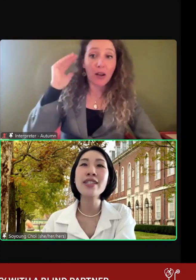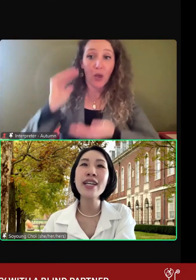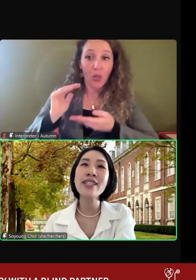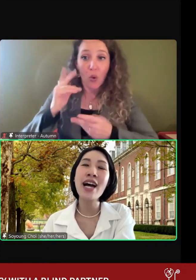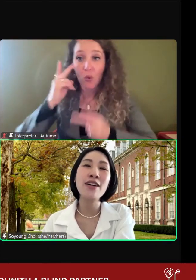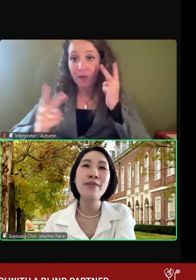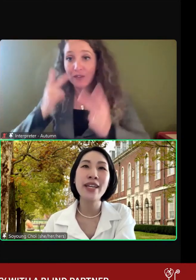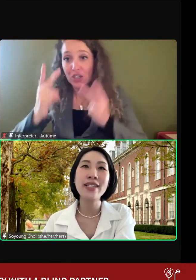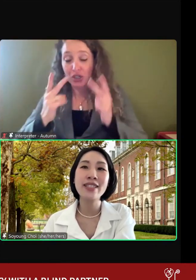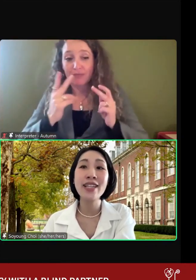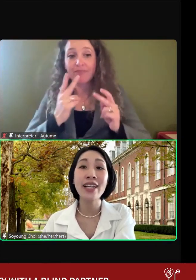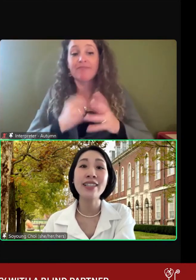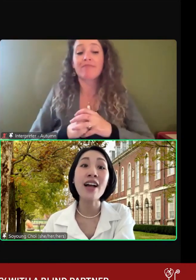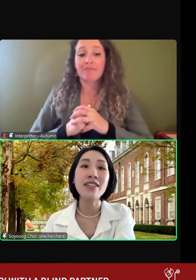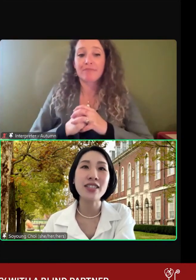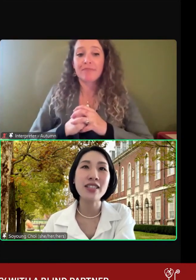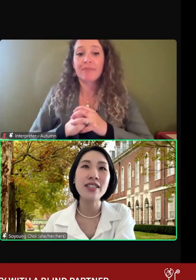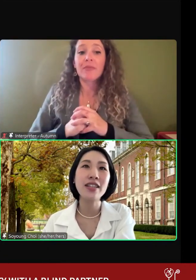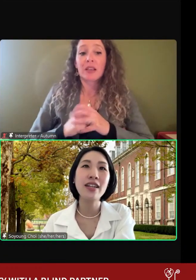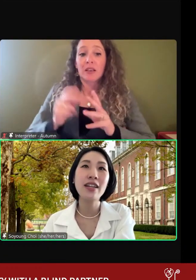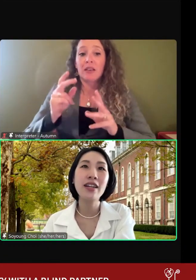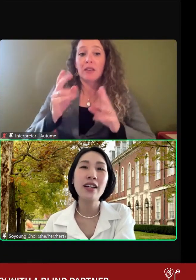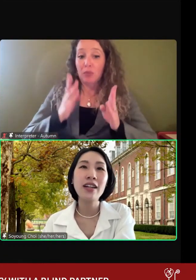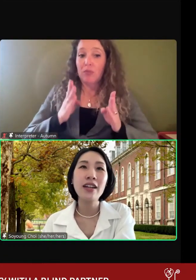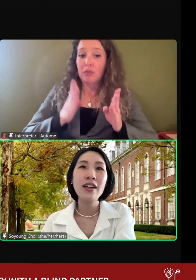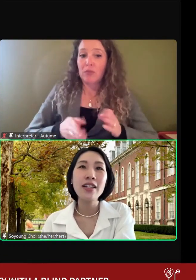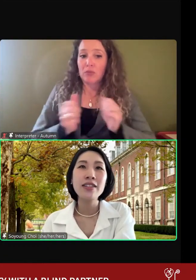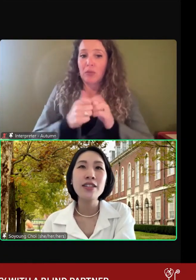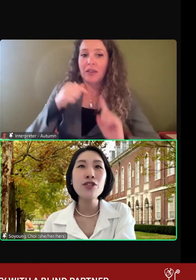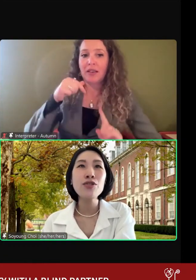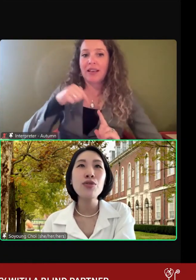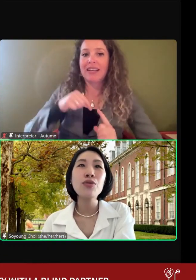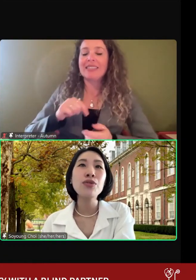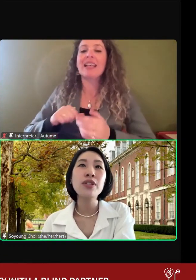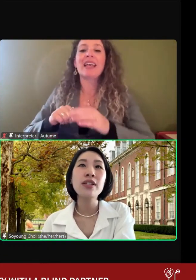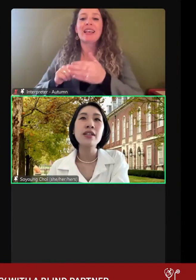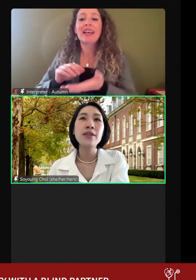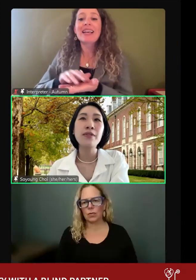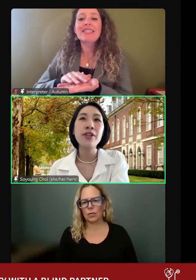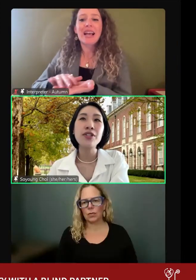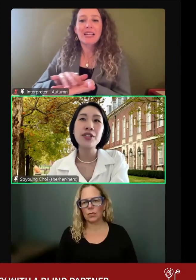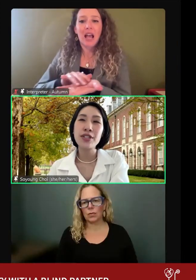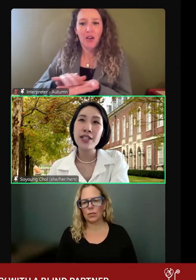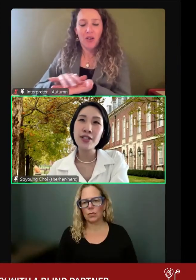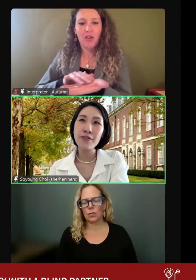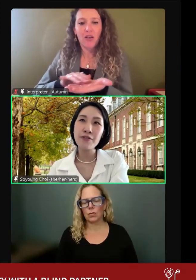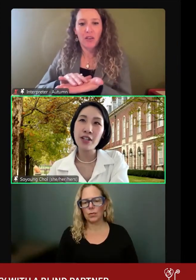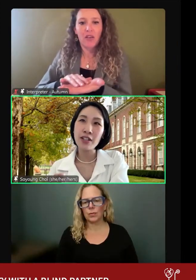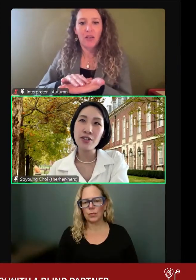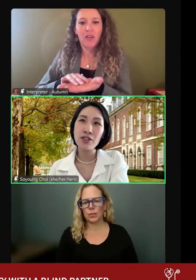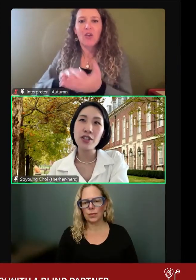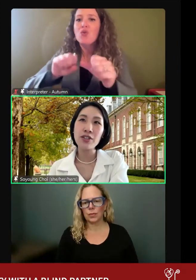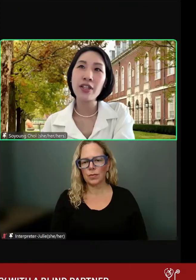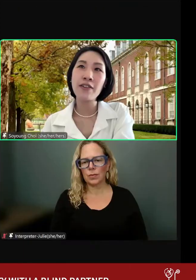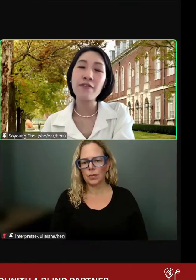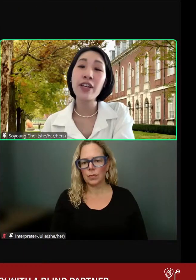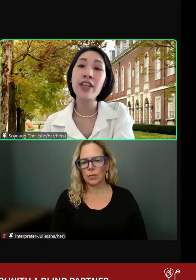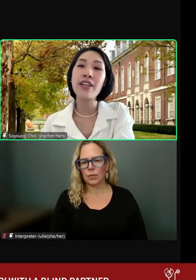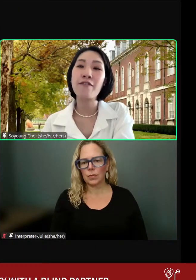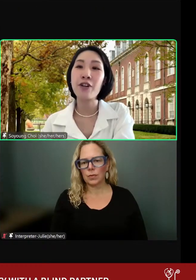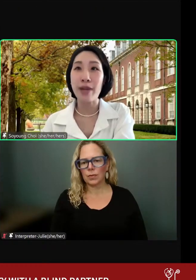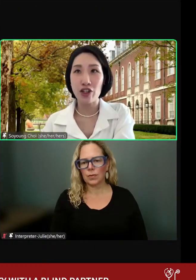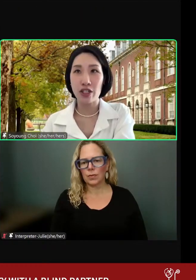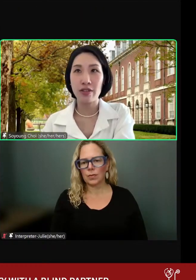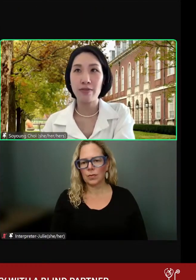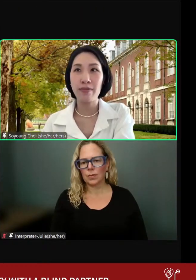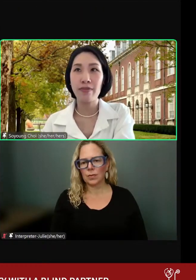through tactile-based technologies. These tools leverage the sense of touch to